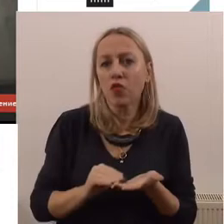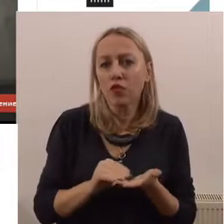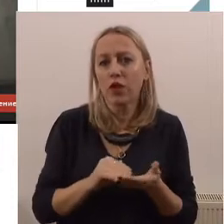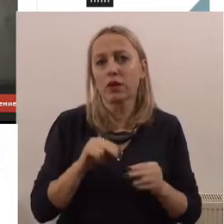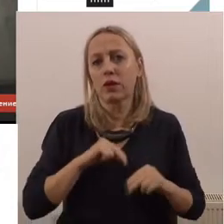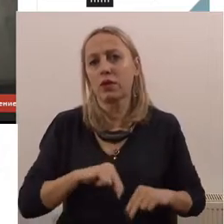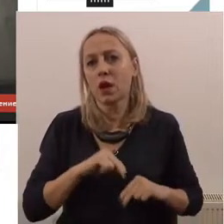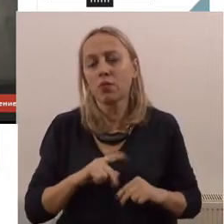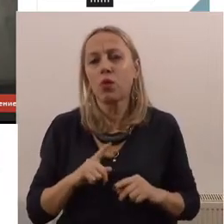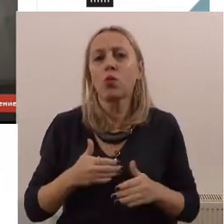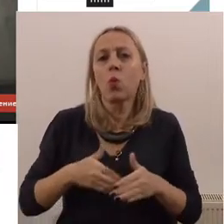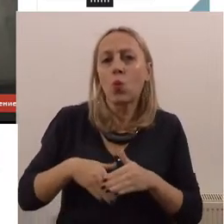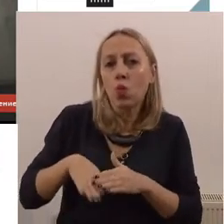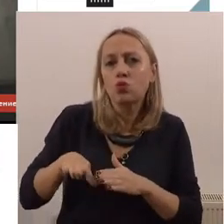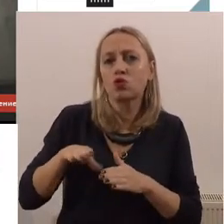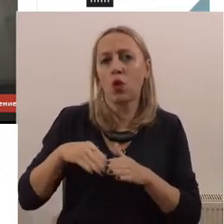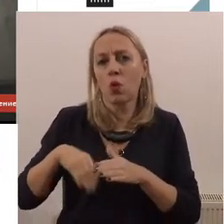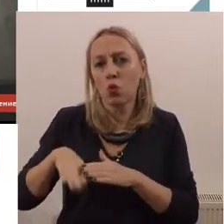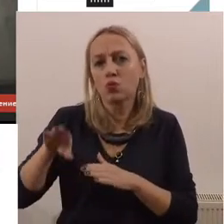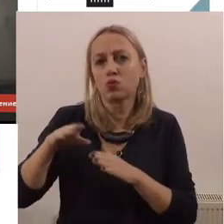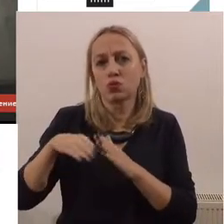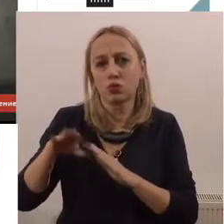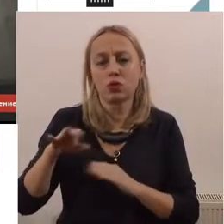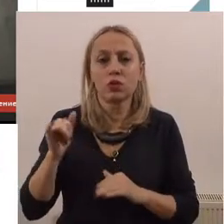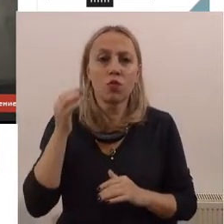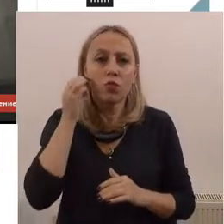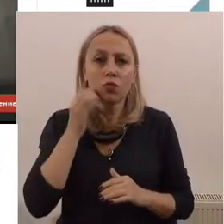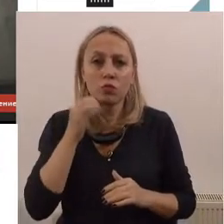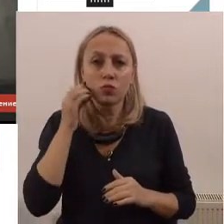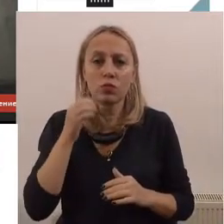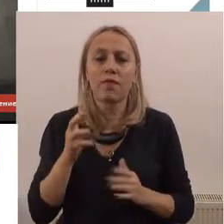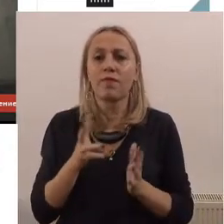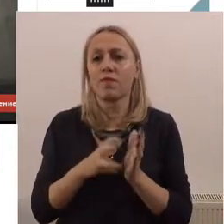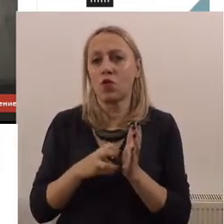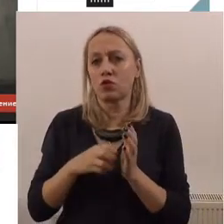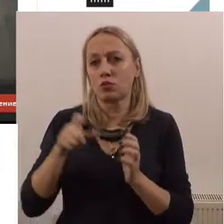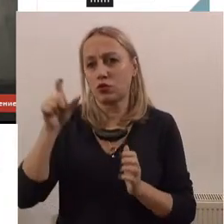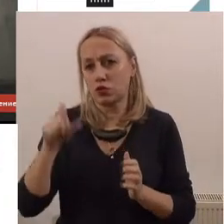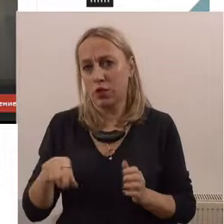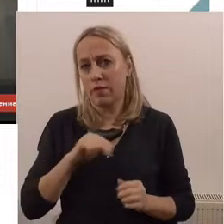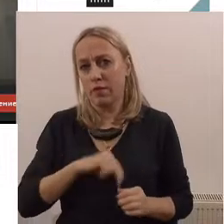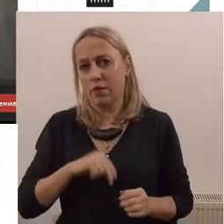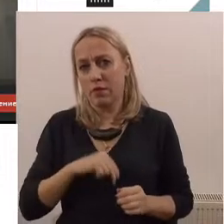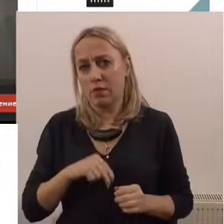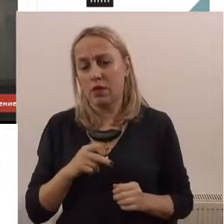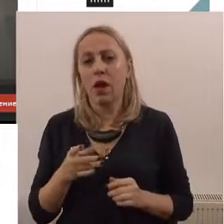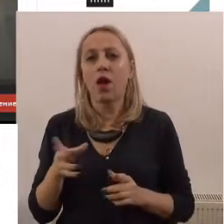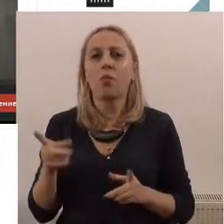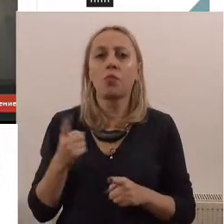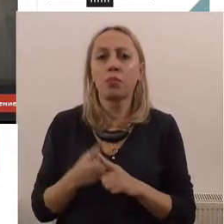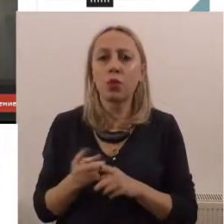So we need to make the same efforts over and over again,